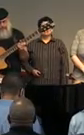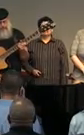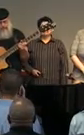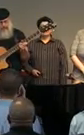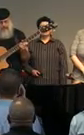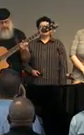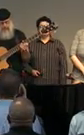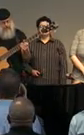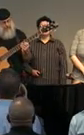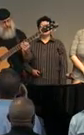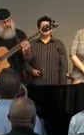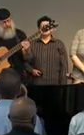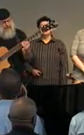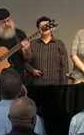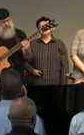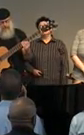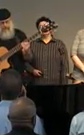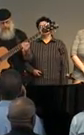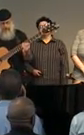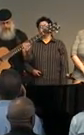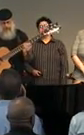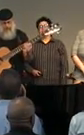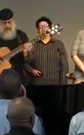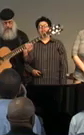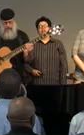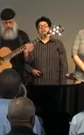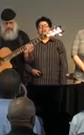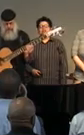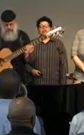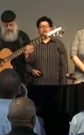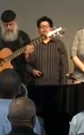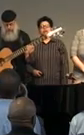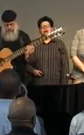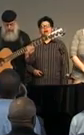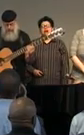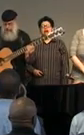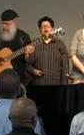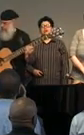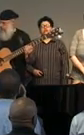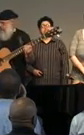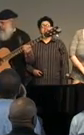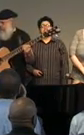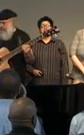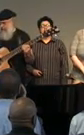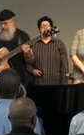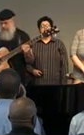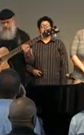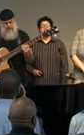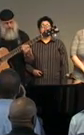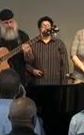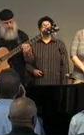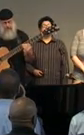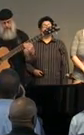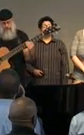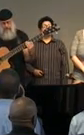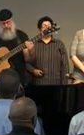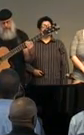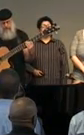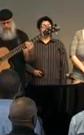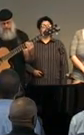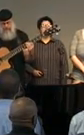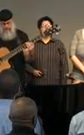how lovely are the are